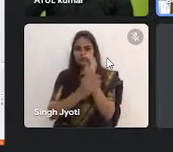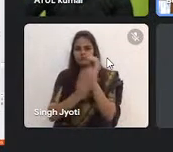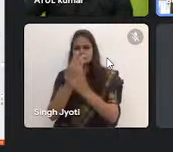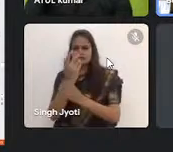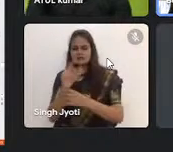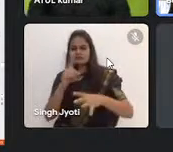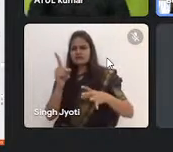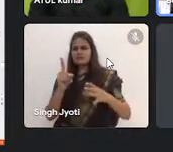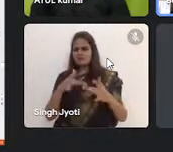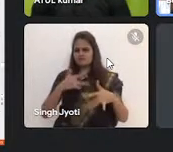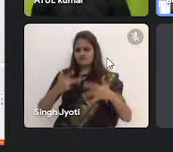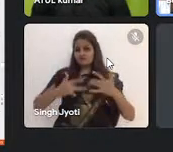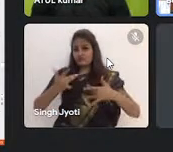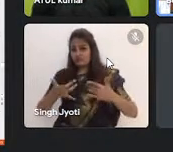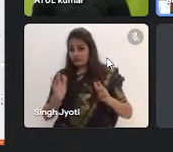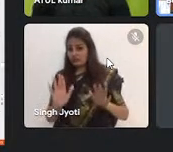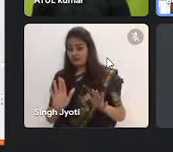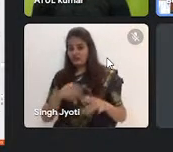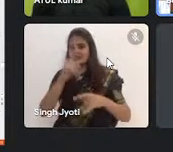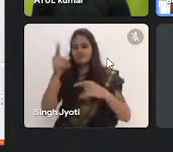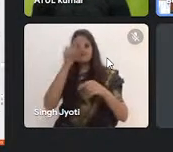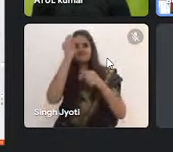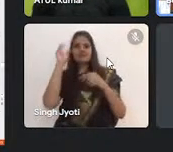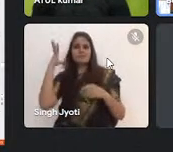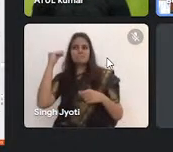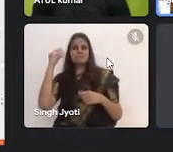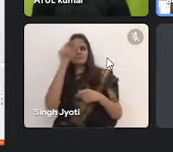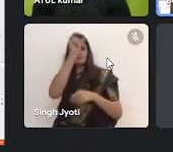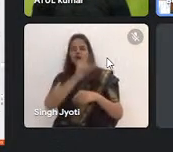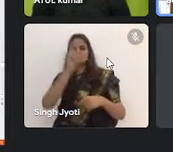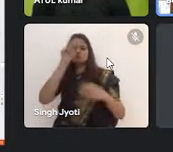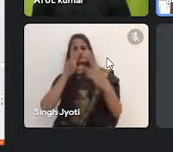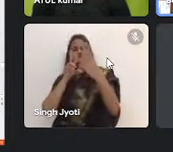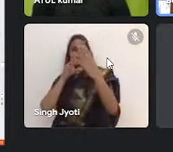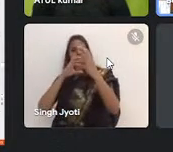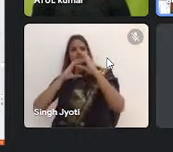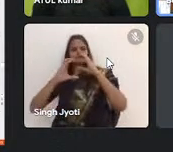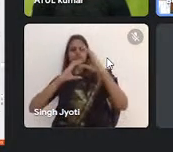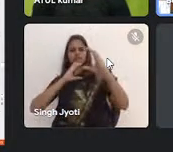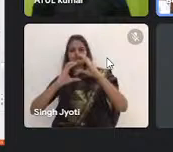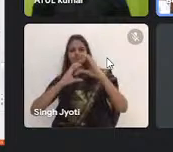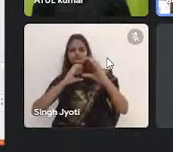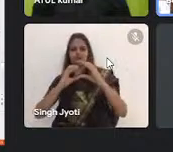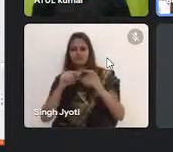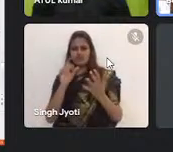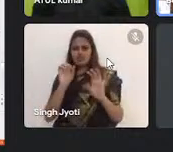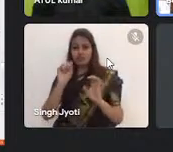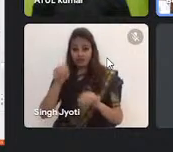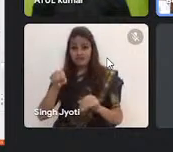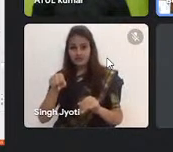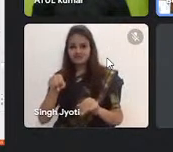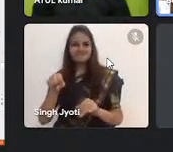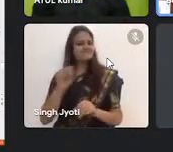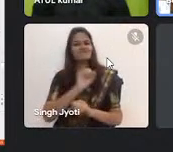hearing people. And actually, the answer is they don't. They have no interest in